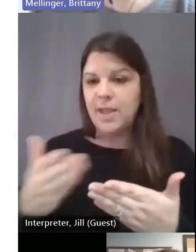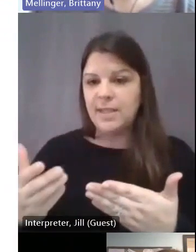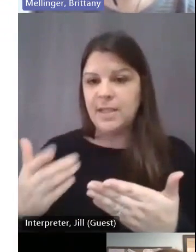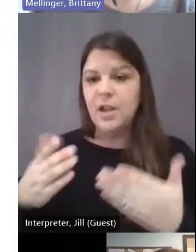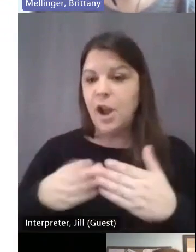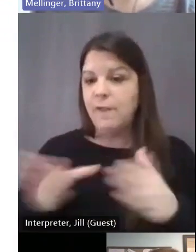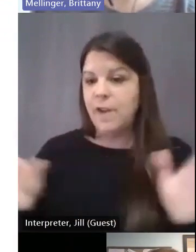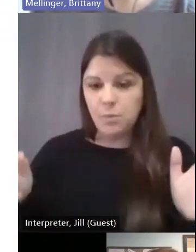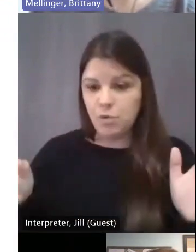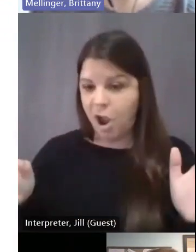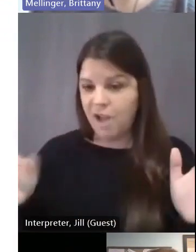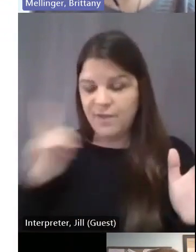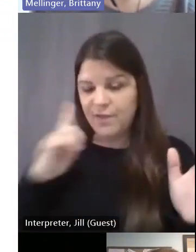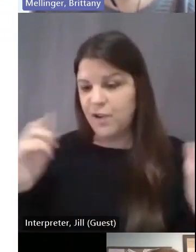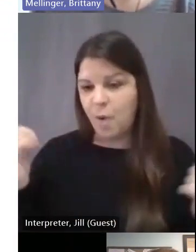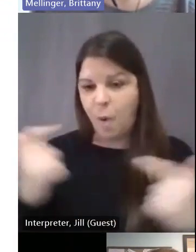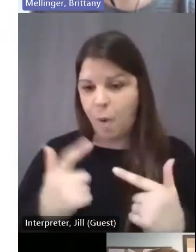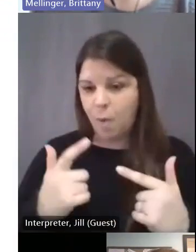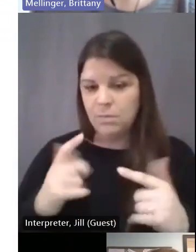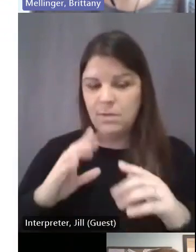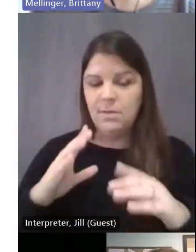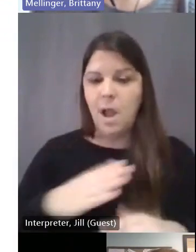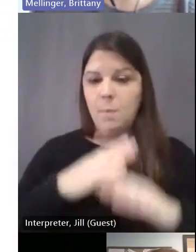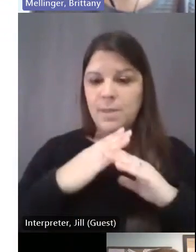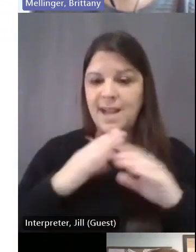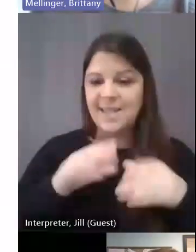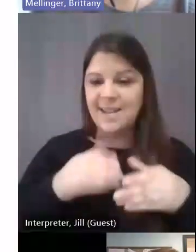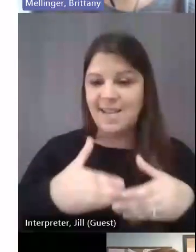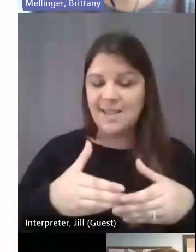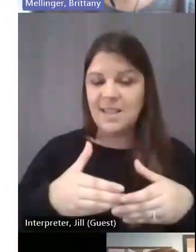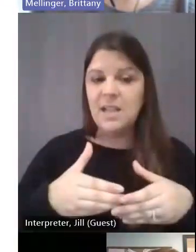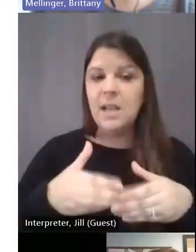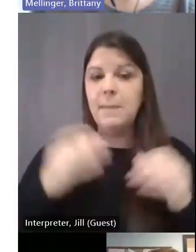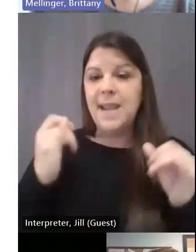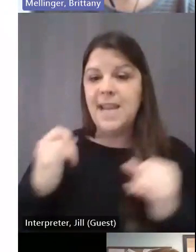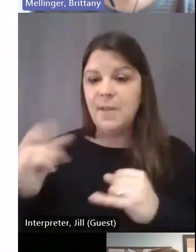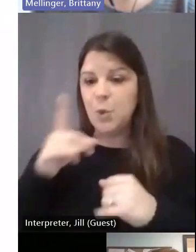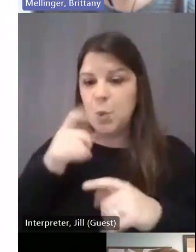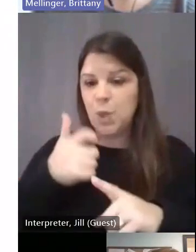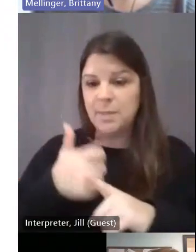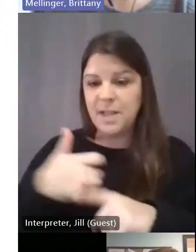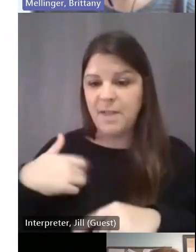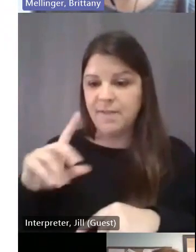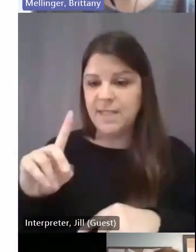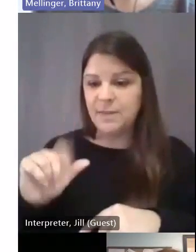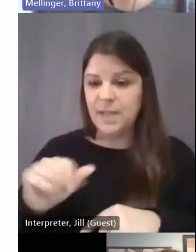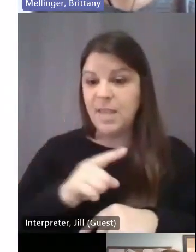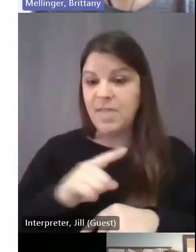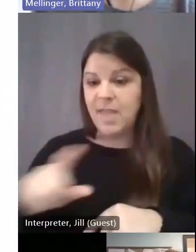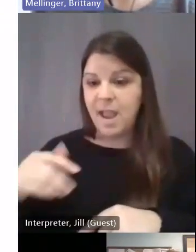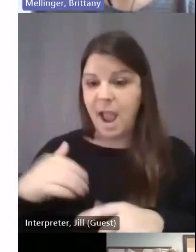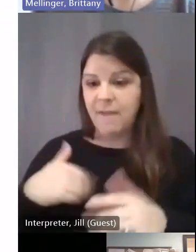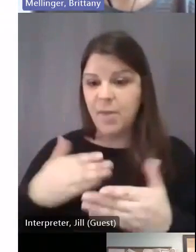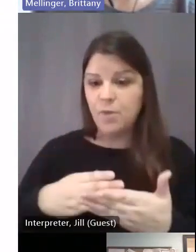broad and general to any protected class. But individuals with disabilities do have the right